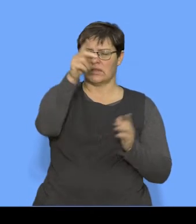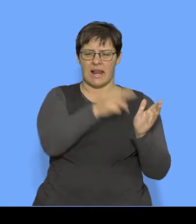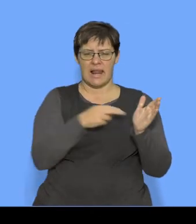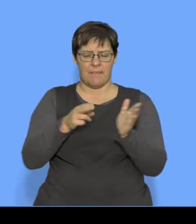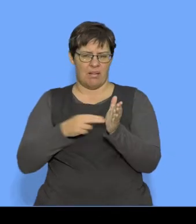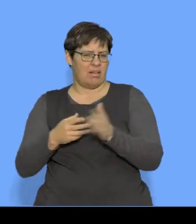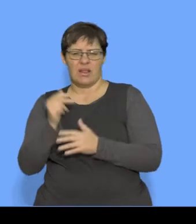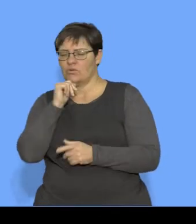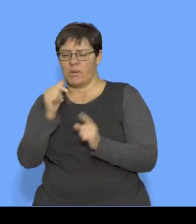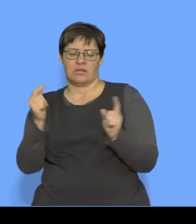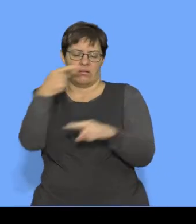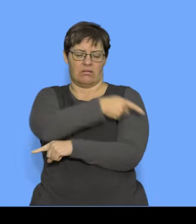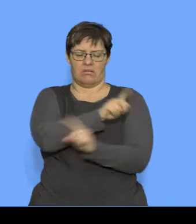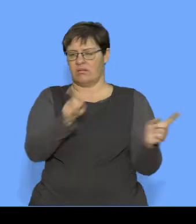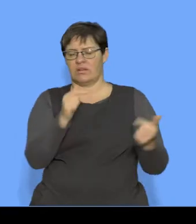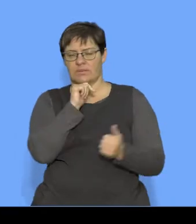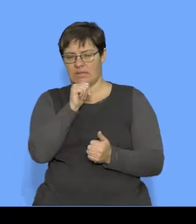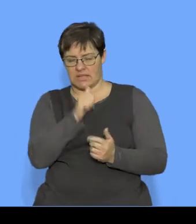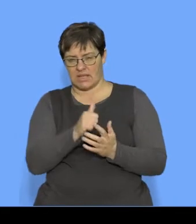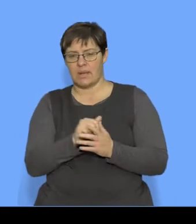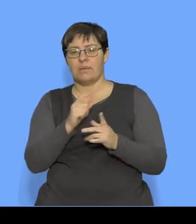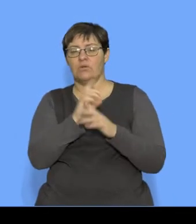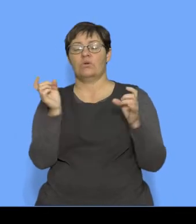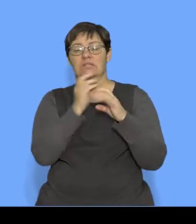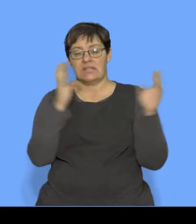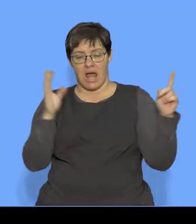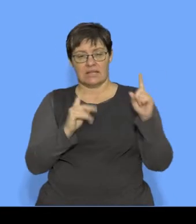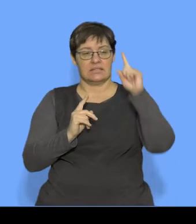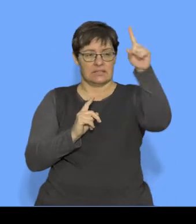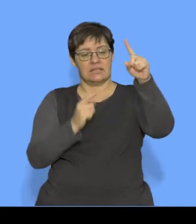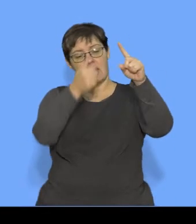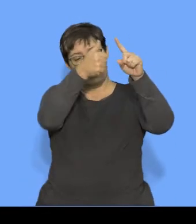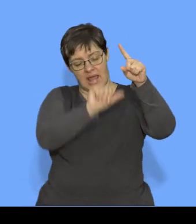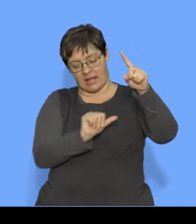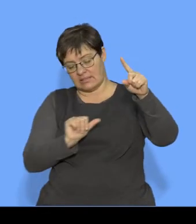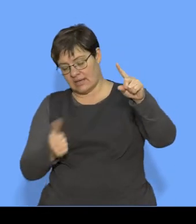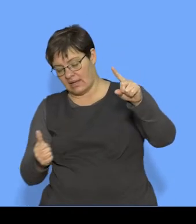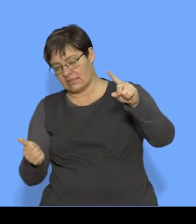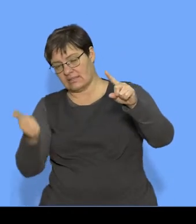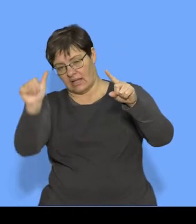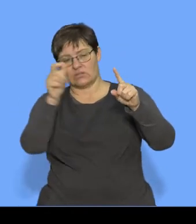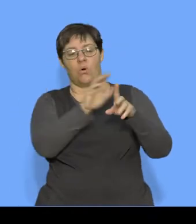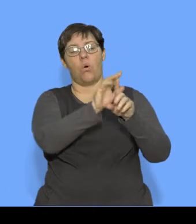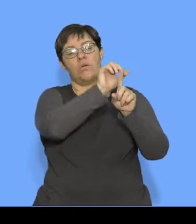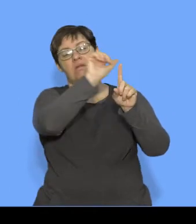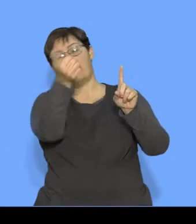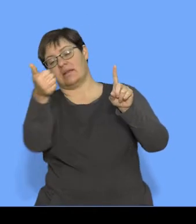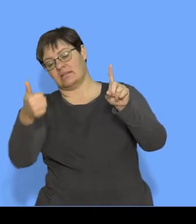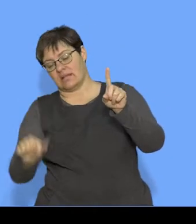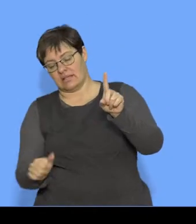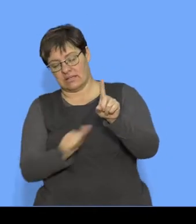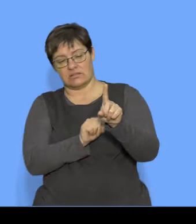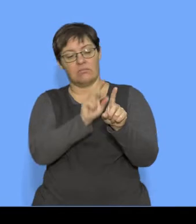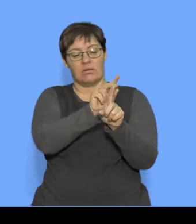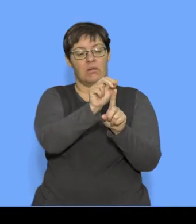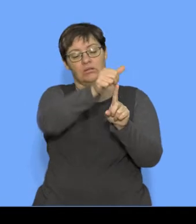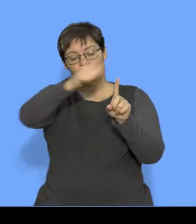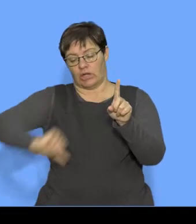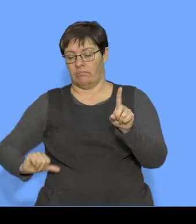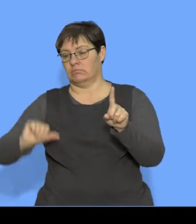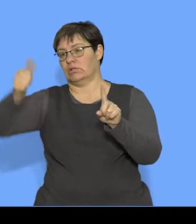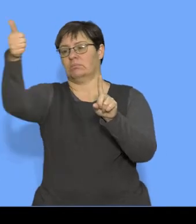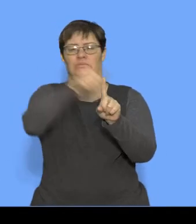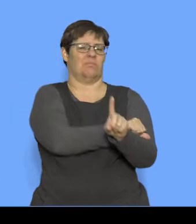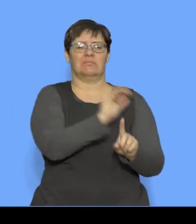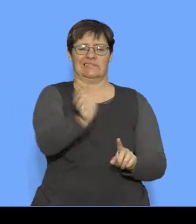of your labeling, does not really matter, as long as you start at one point and go with the points and not